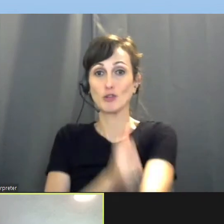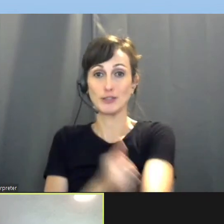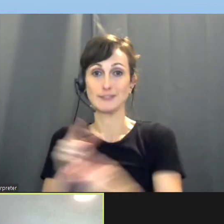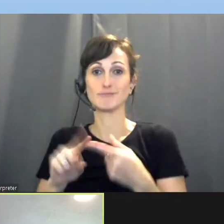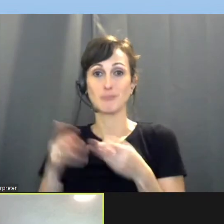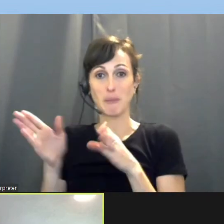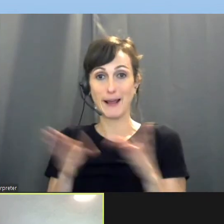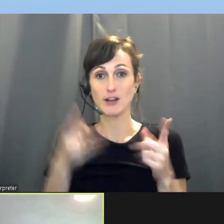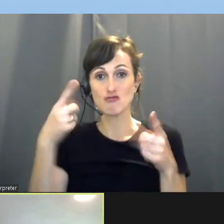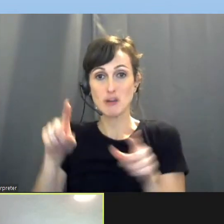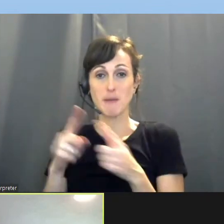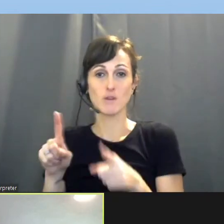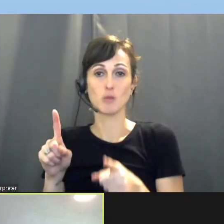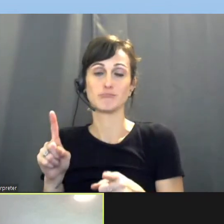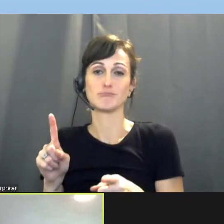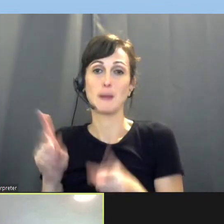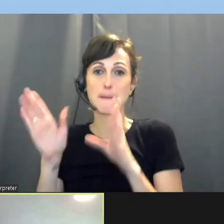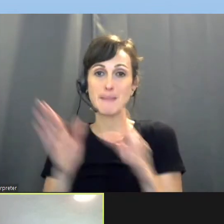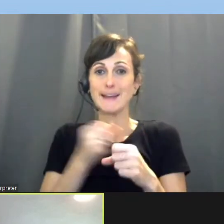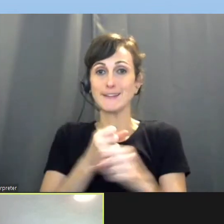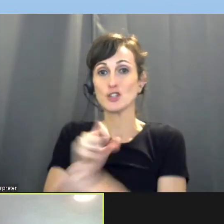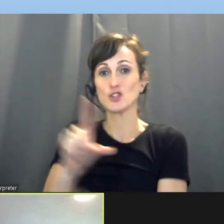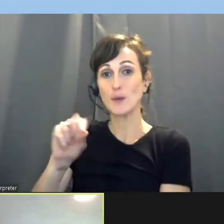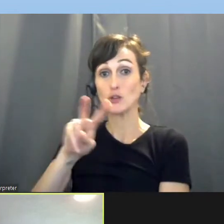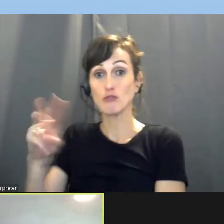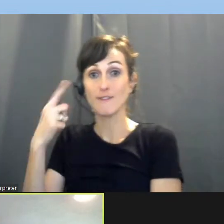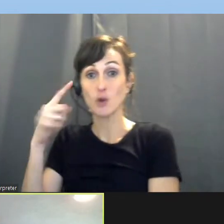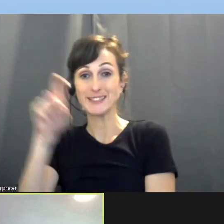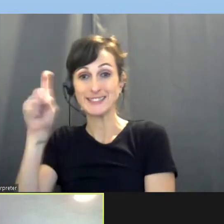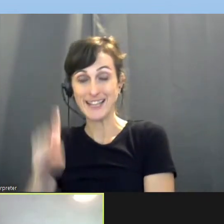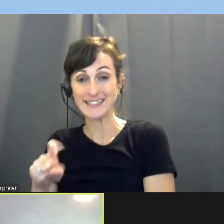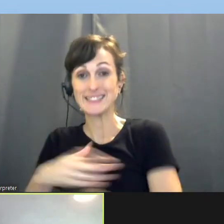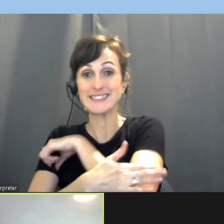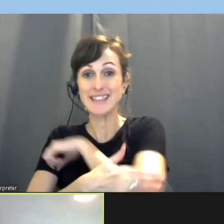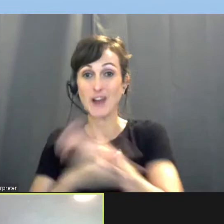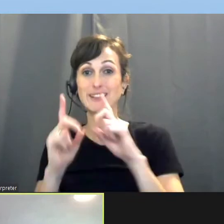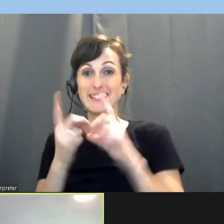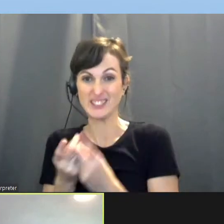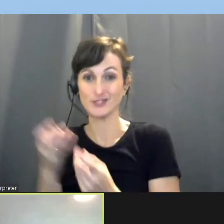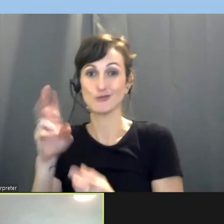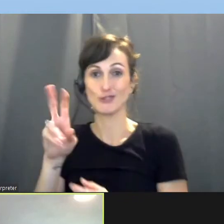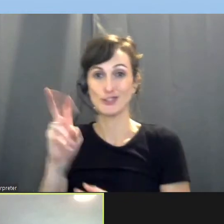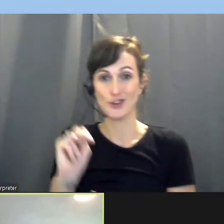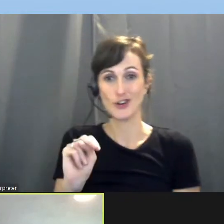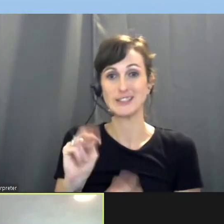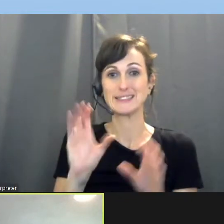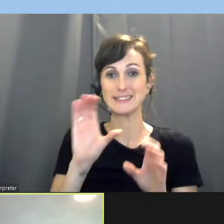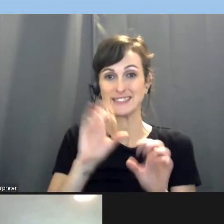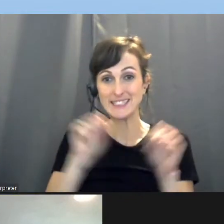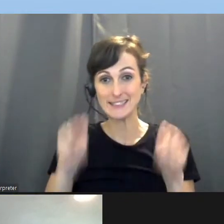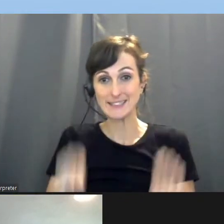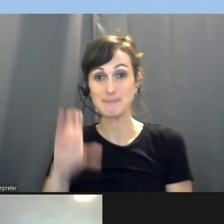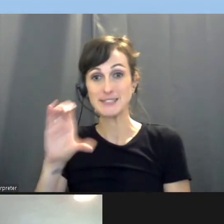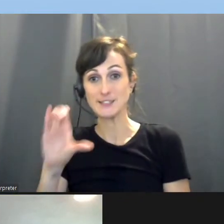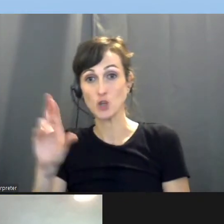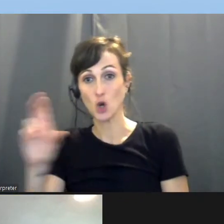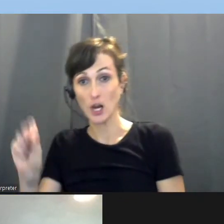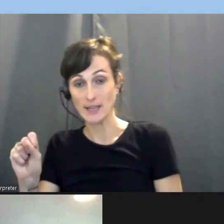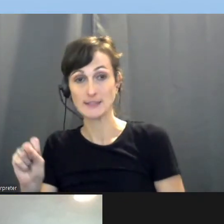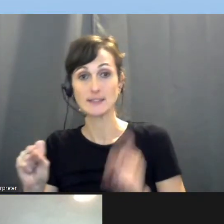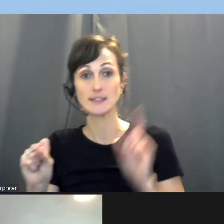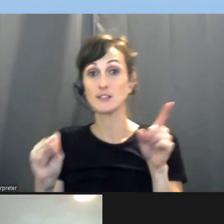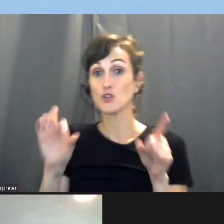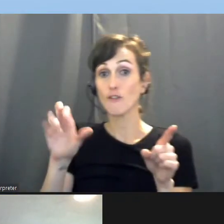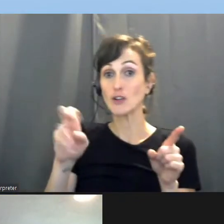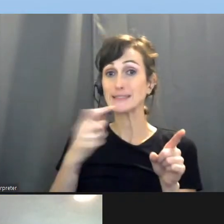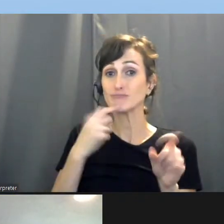for plan year 2022 with Texas County and District Retirement System, TCDRS. Francis? Yes, so this is just the formal